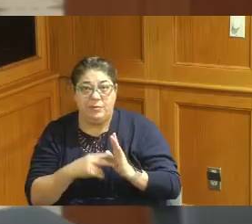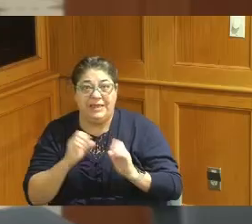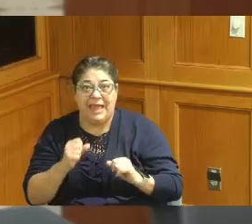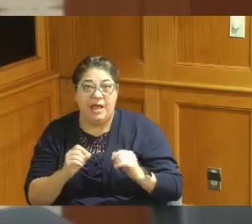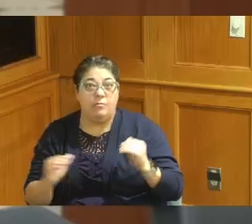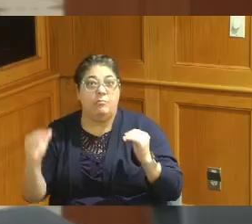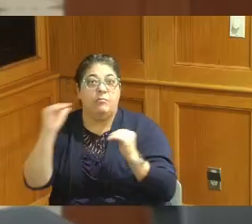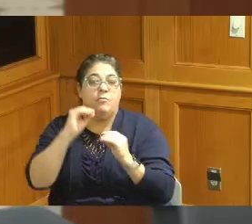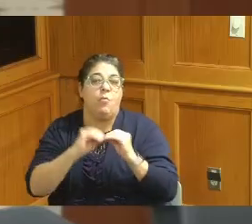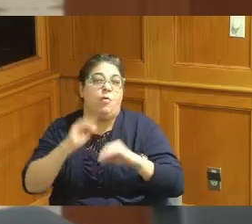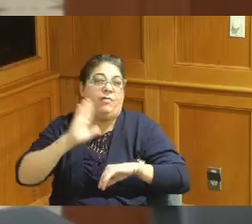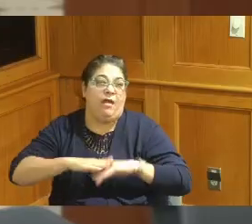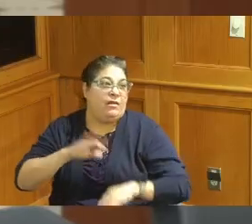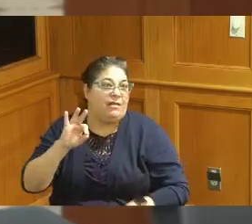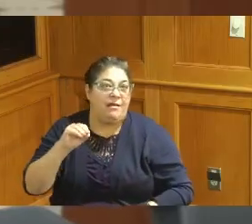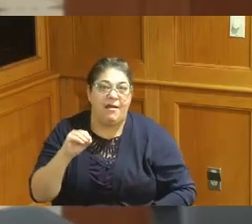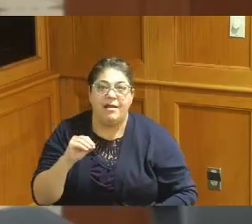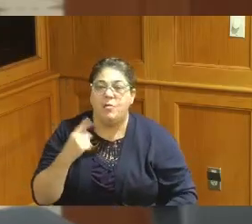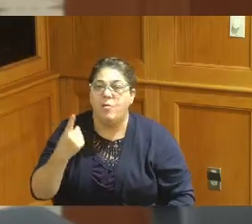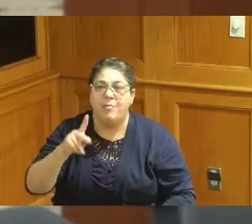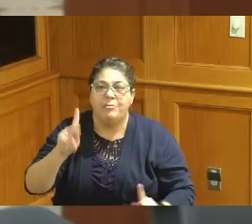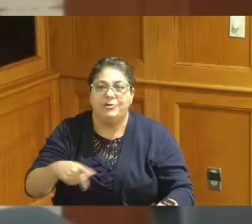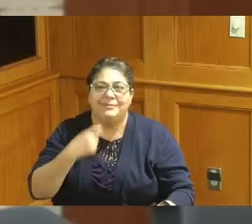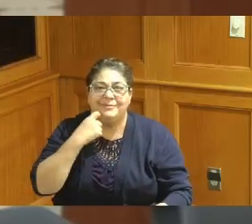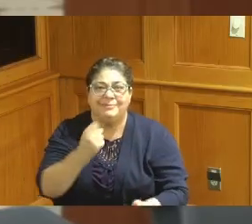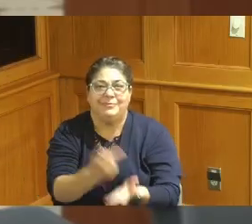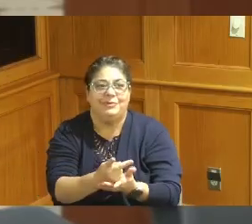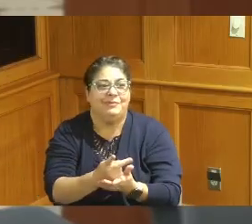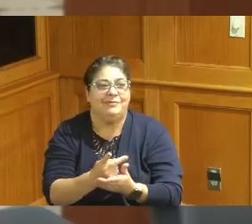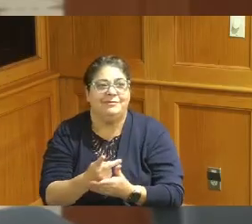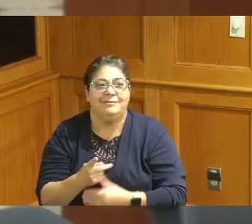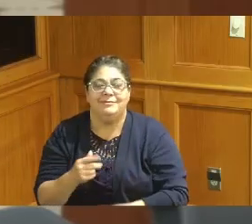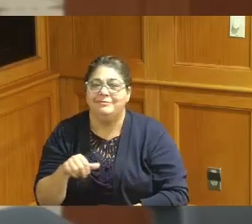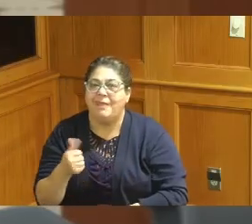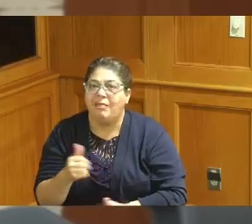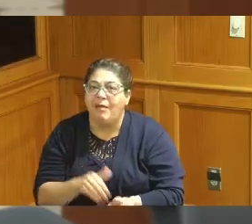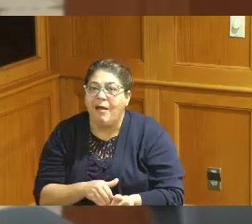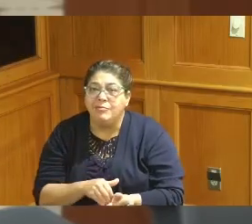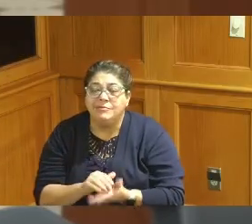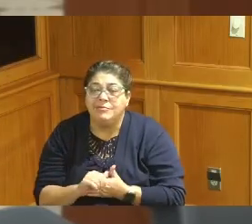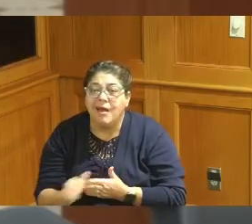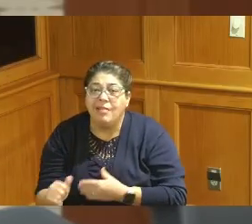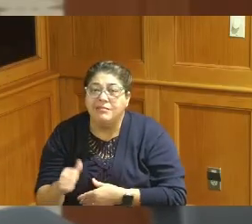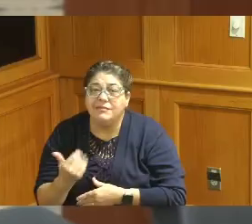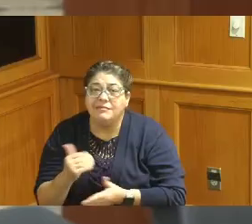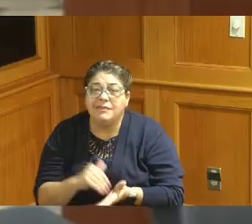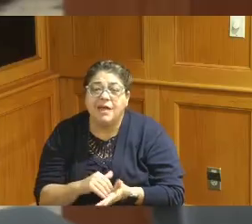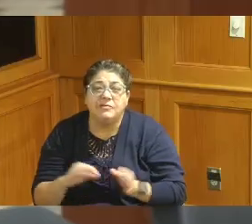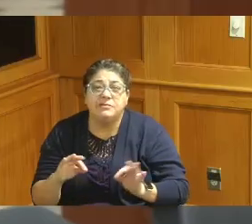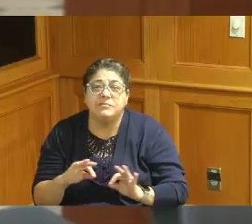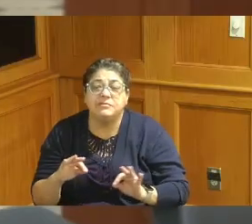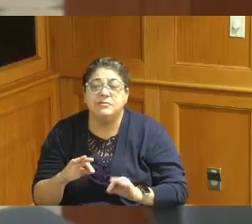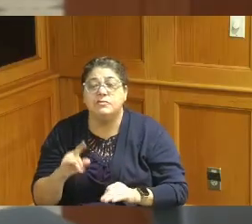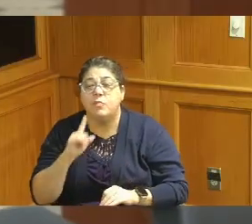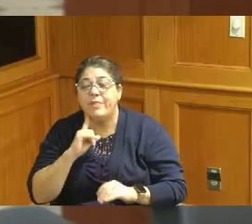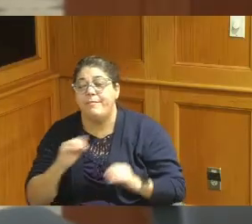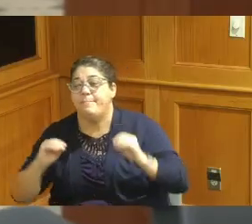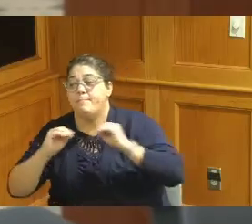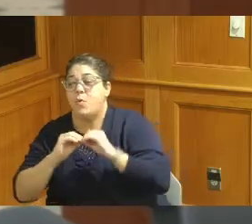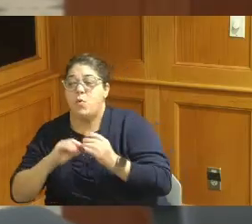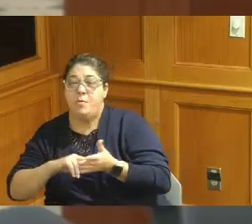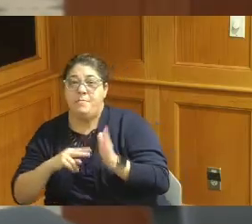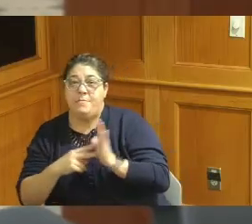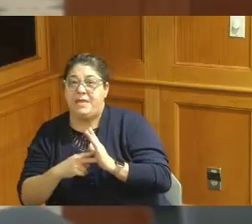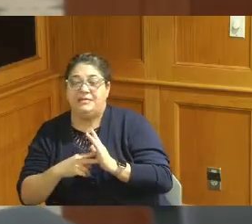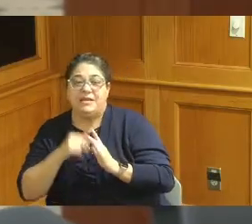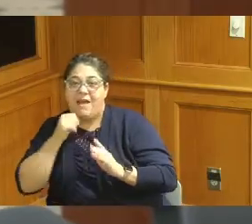person that was just approved this week, she was approved for 10,000, I think, 10 or 15,000, right? So that gives us a little more wiggle